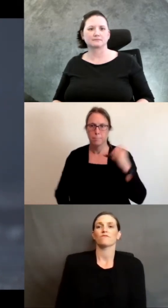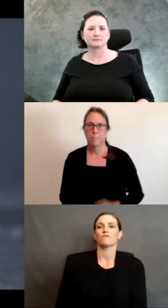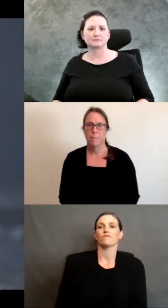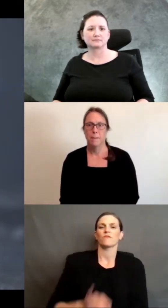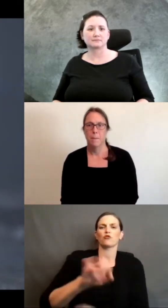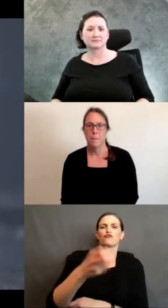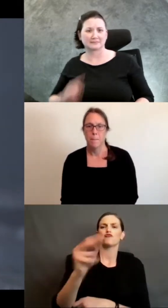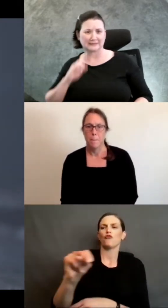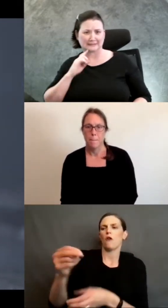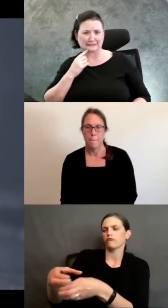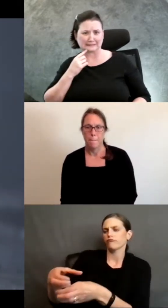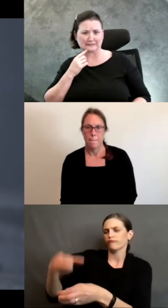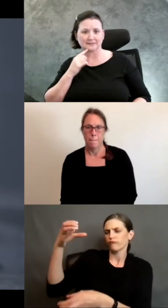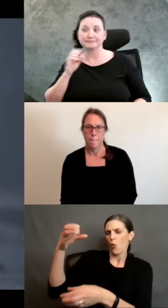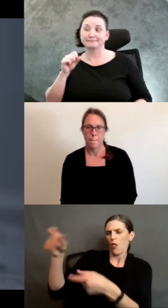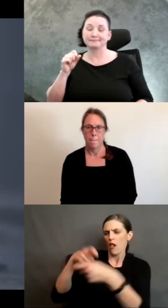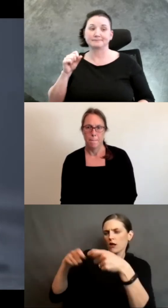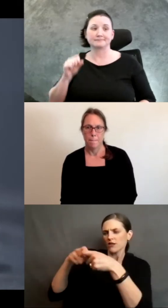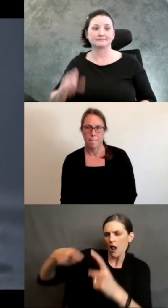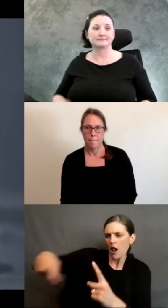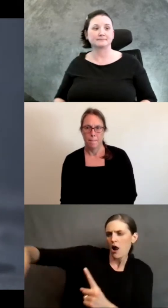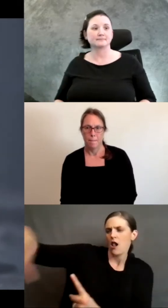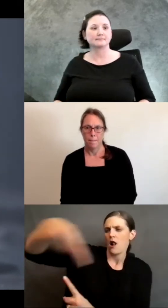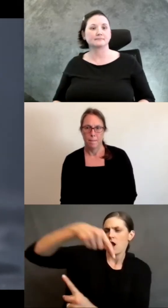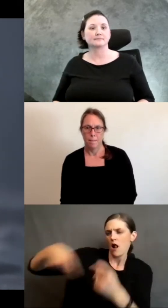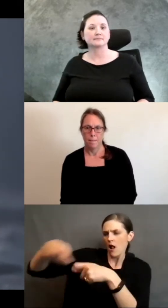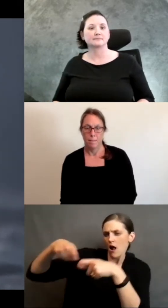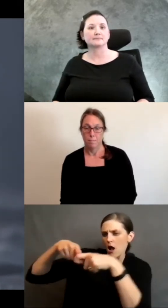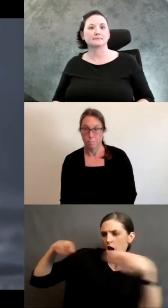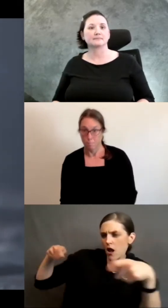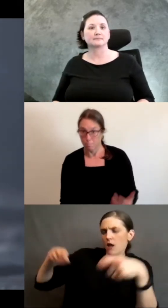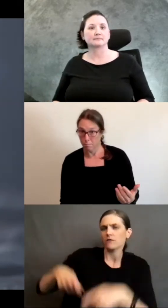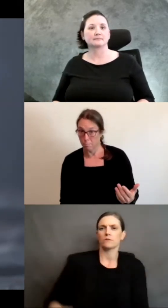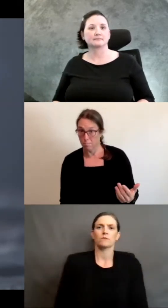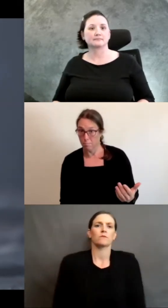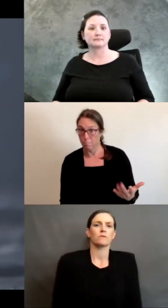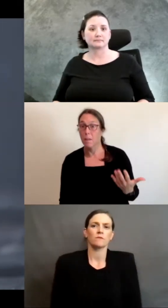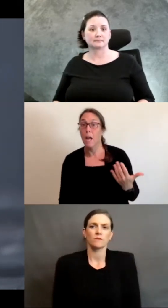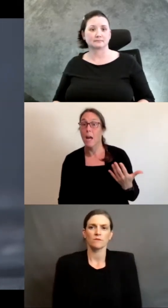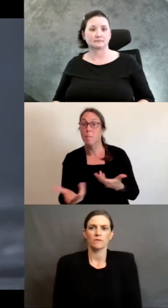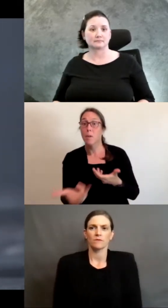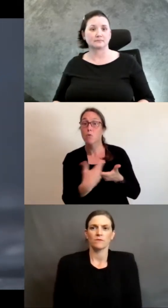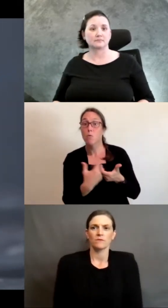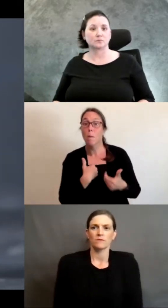in the concrete. Anyone else with me? She looks around at the others.